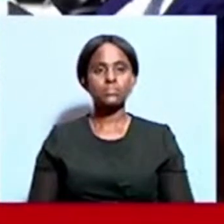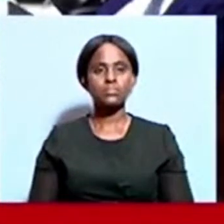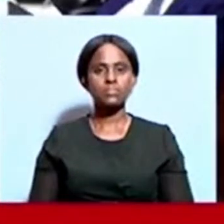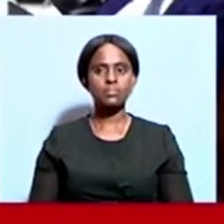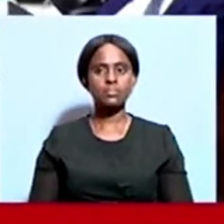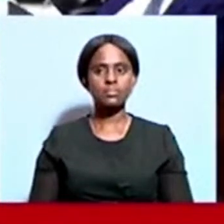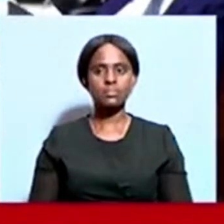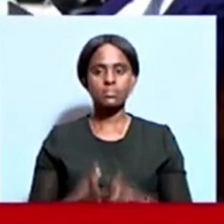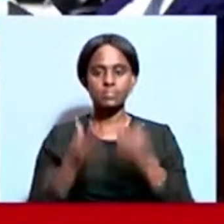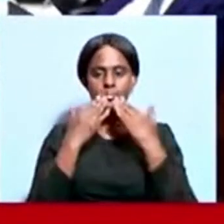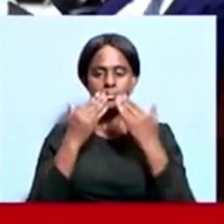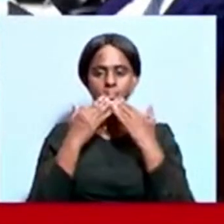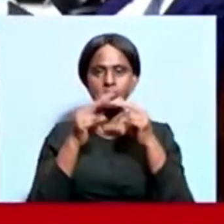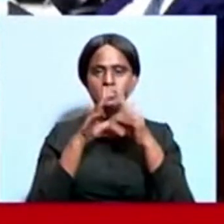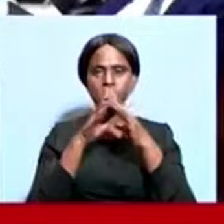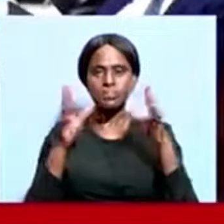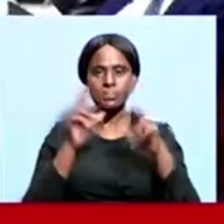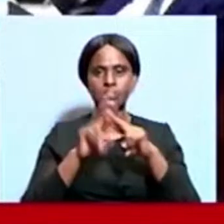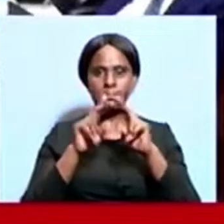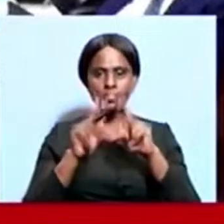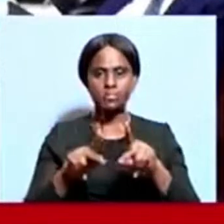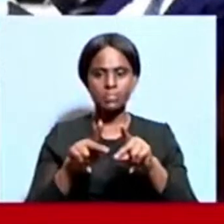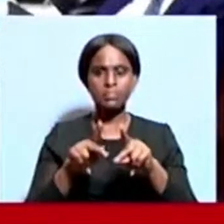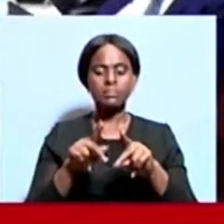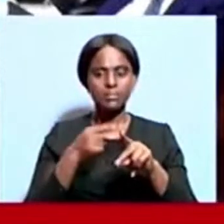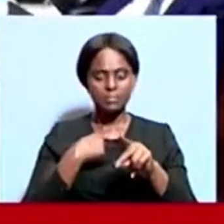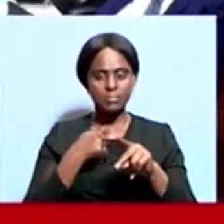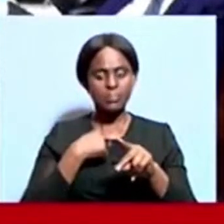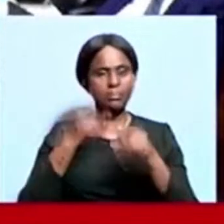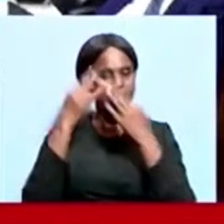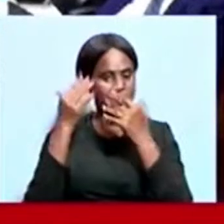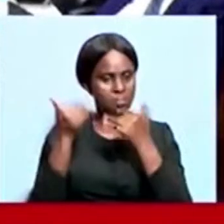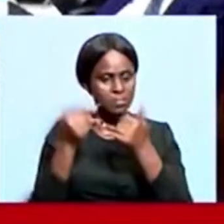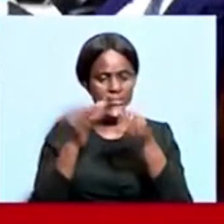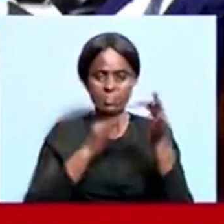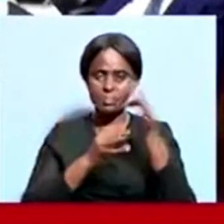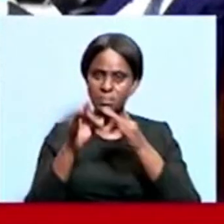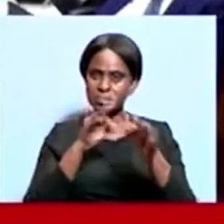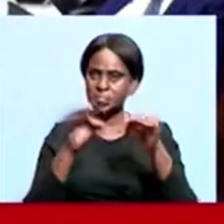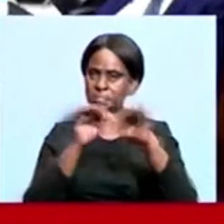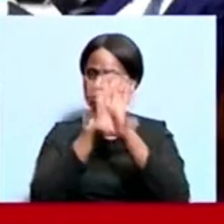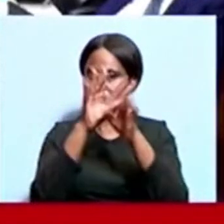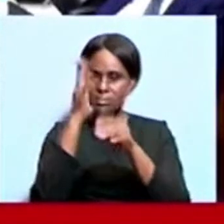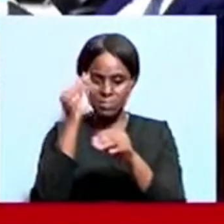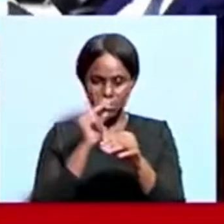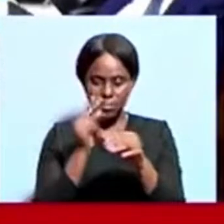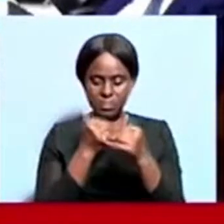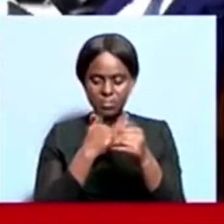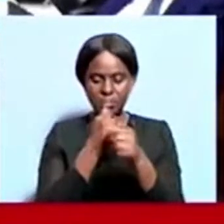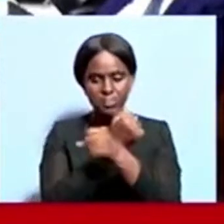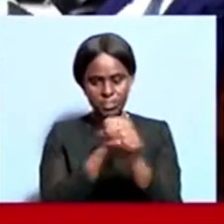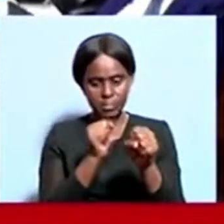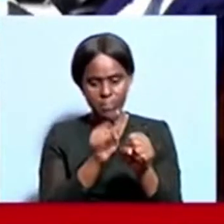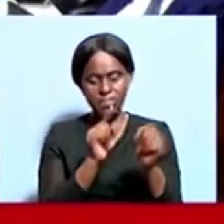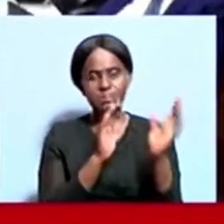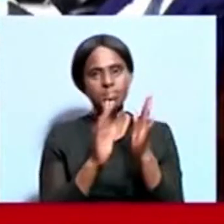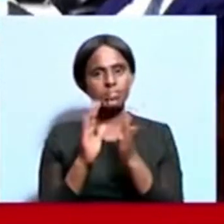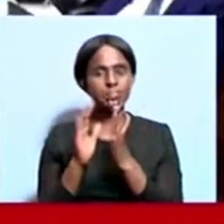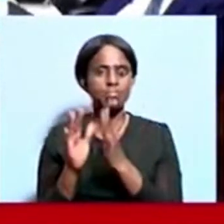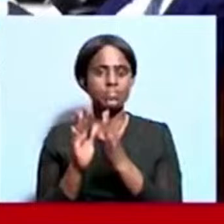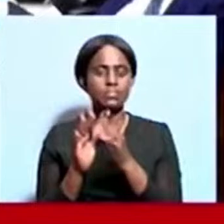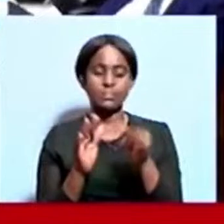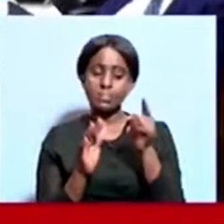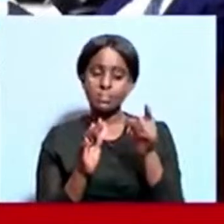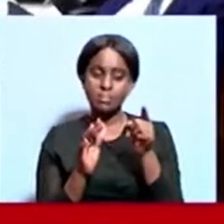Thank you so much, Chair. I'd wish to clarify why we settled on the order.